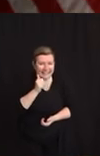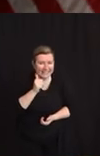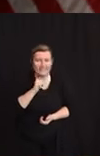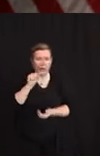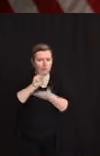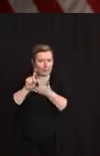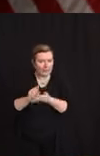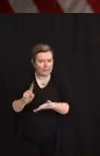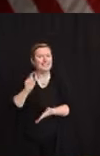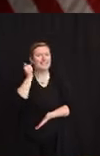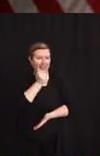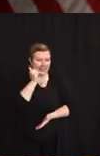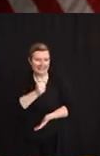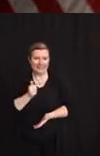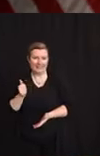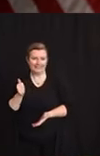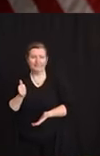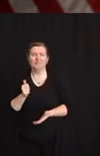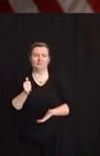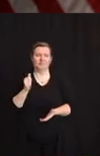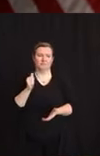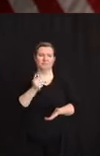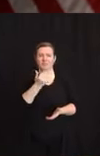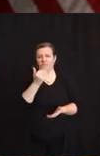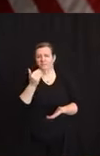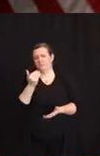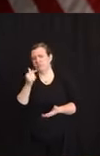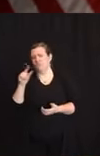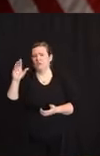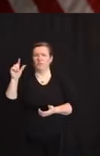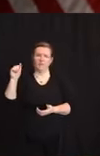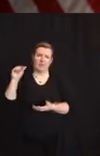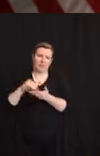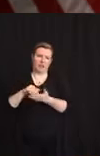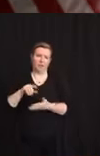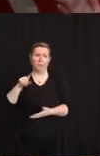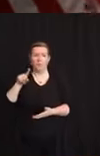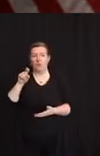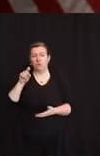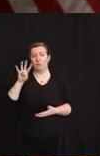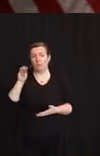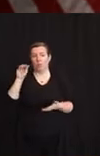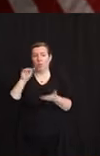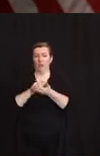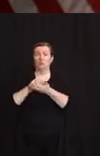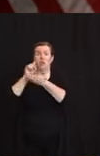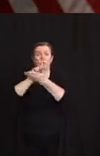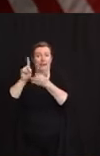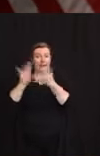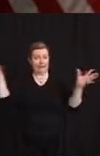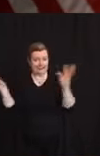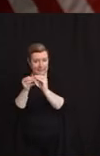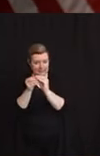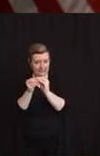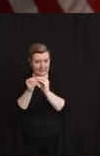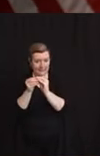that's 140,000 tests a week that you're getting back, again, scaled and rapid return.